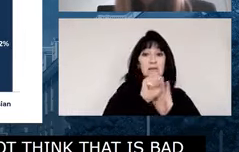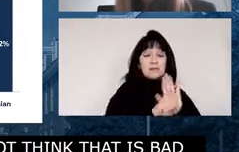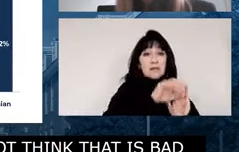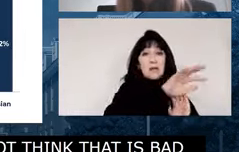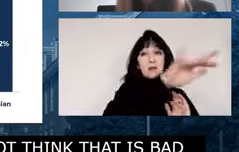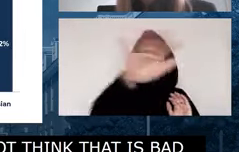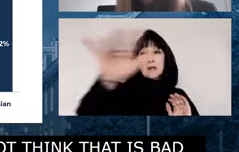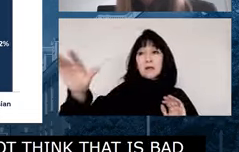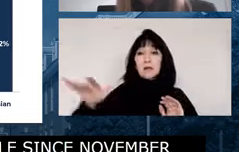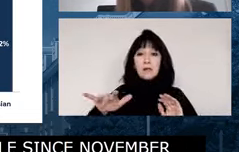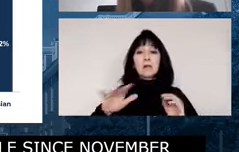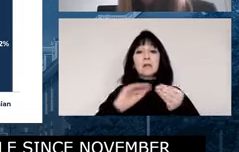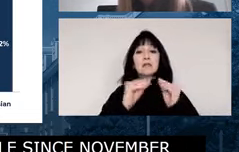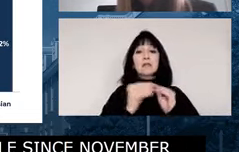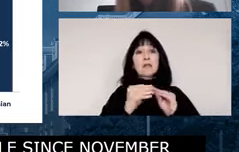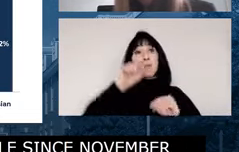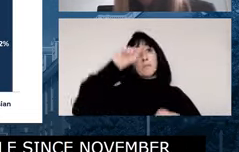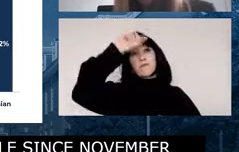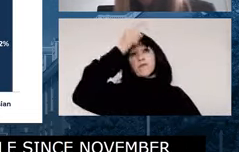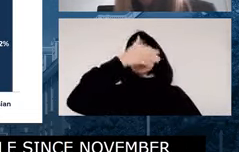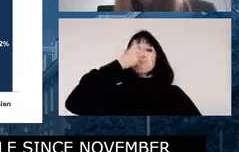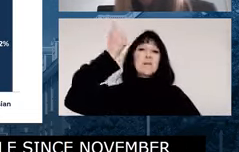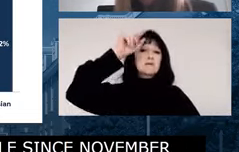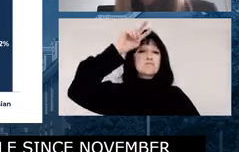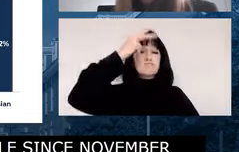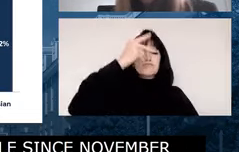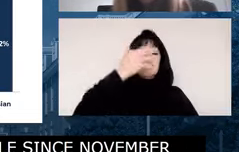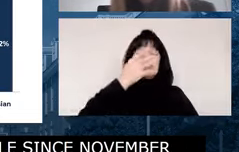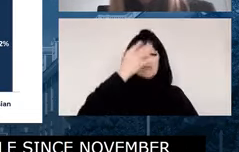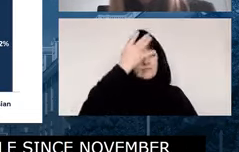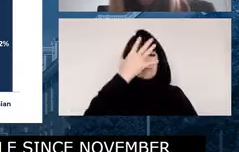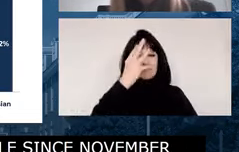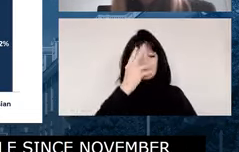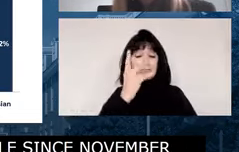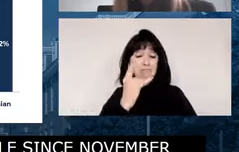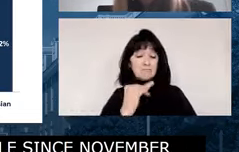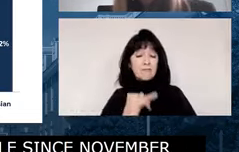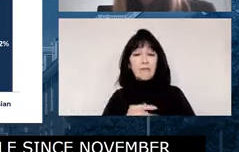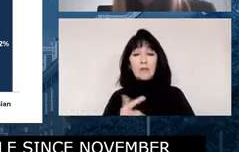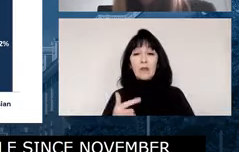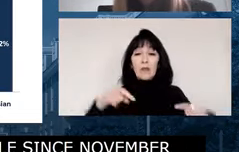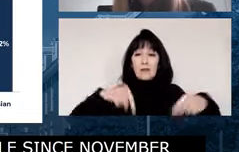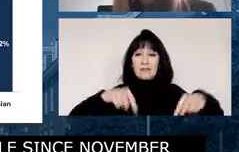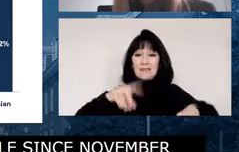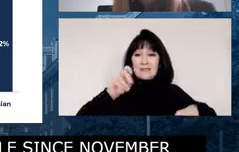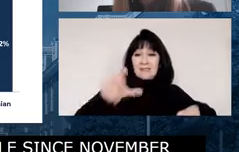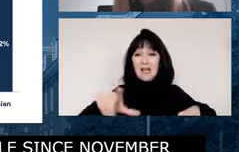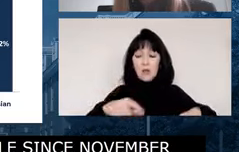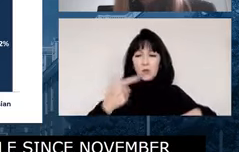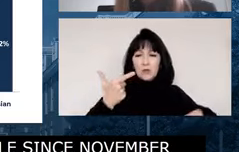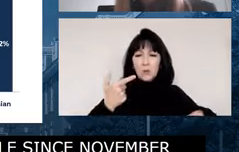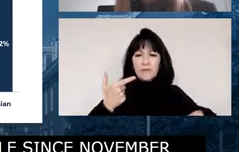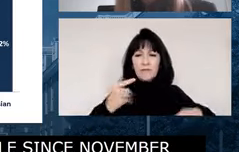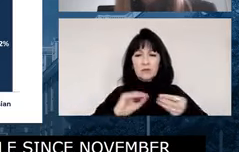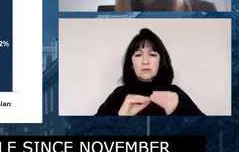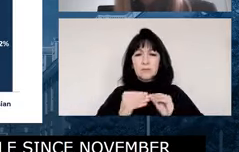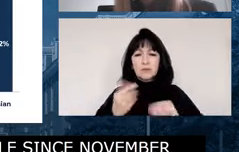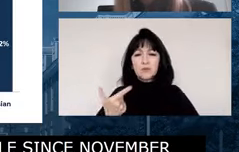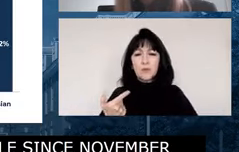5 to 11-year-olds receiving one dose. And about 20% in this age group are